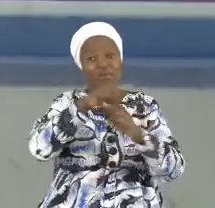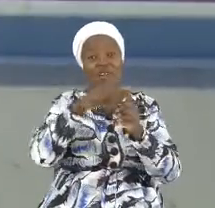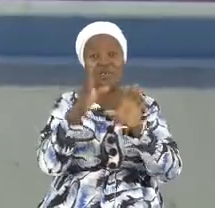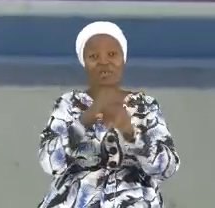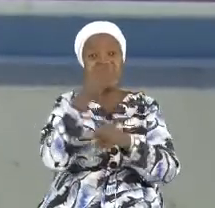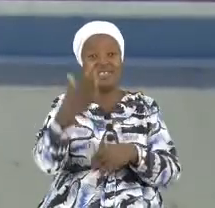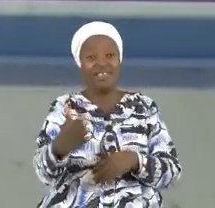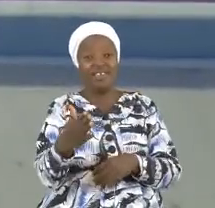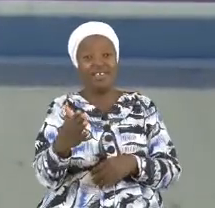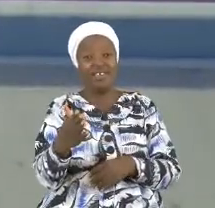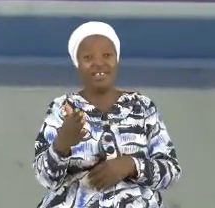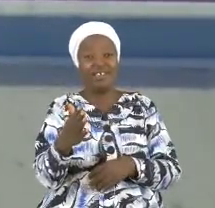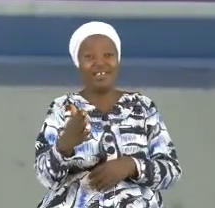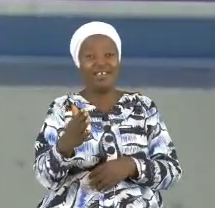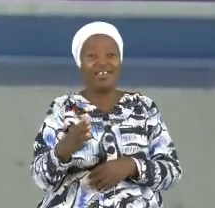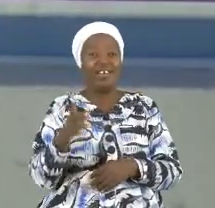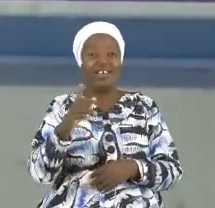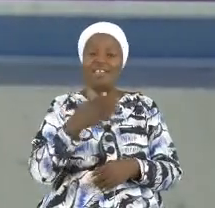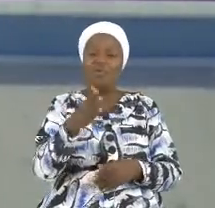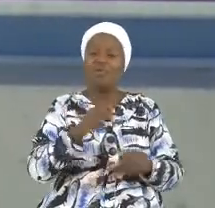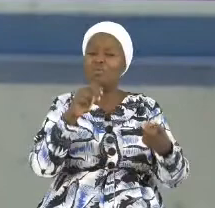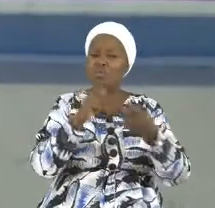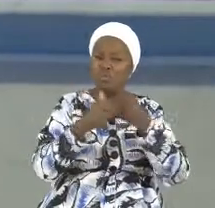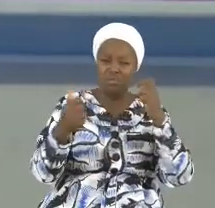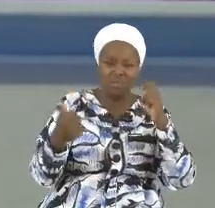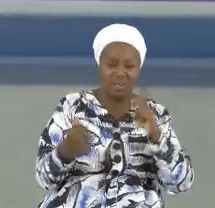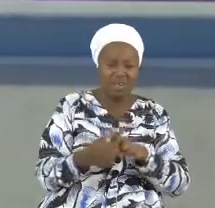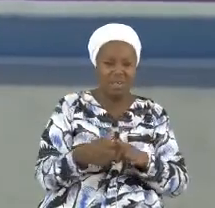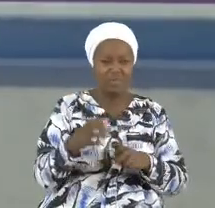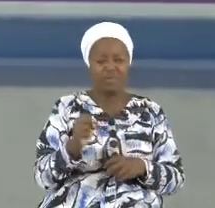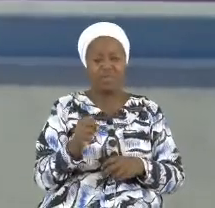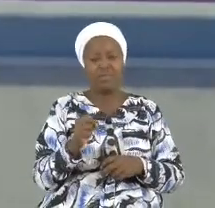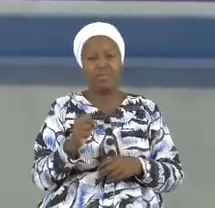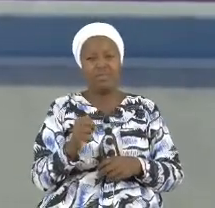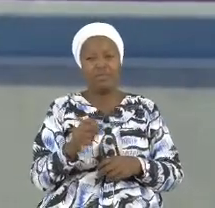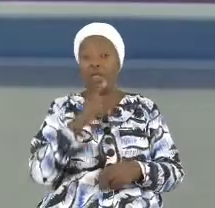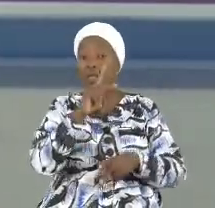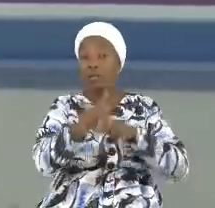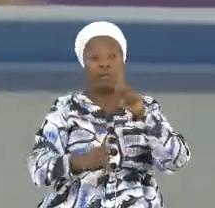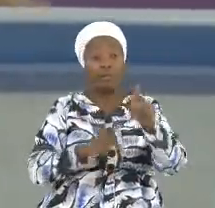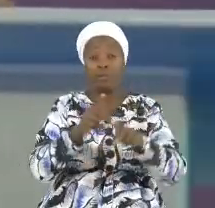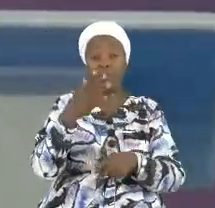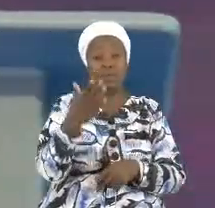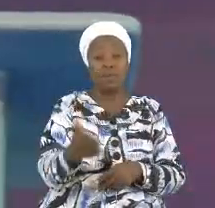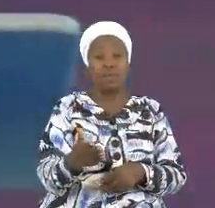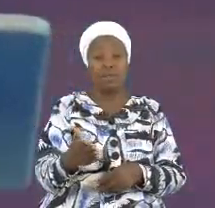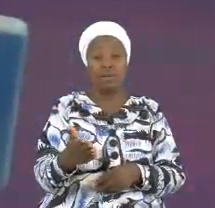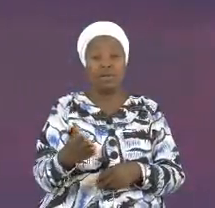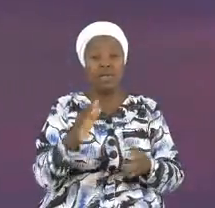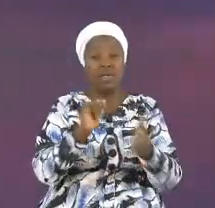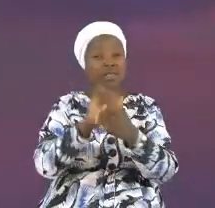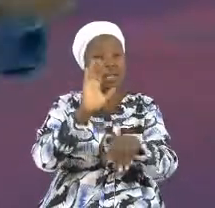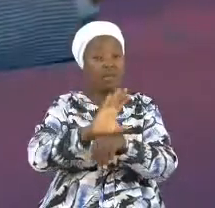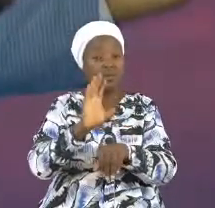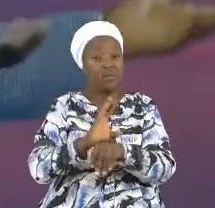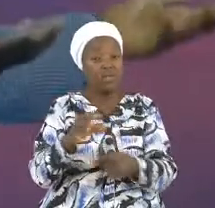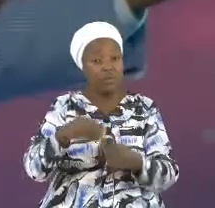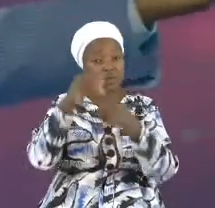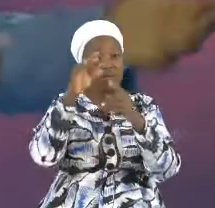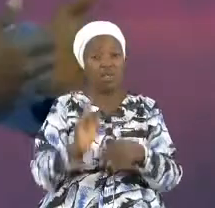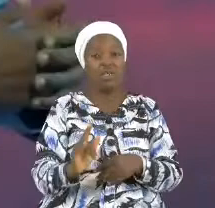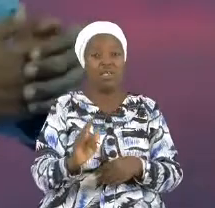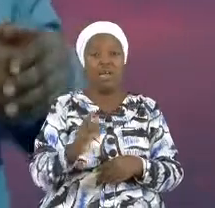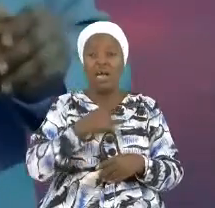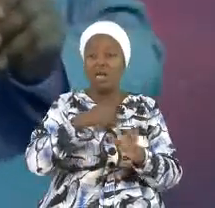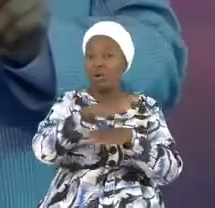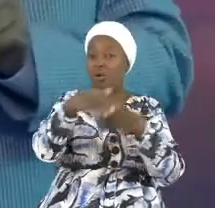were challenges. The people there, that church in particular, and a lot of